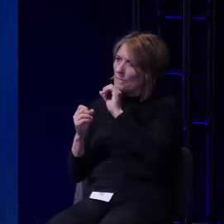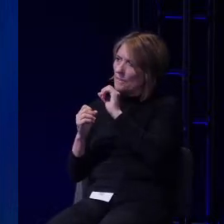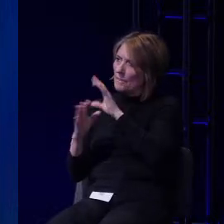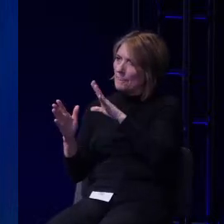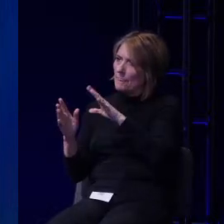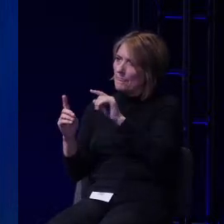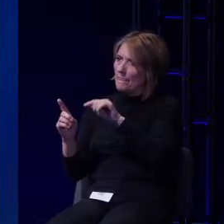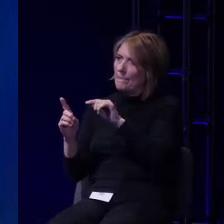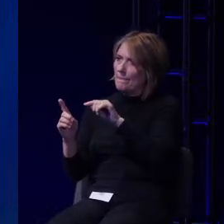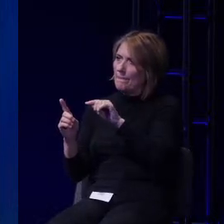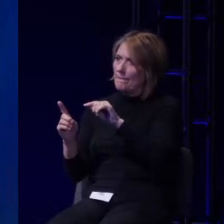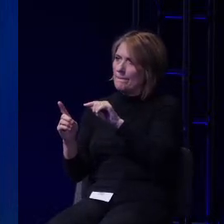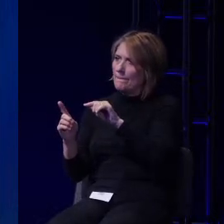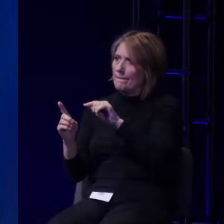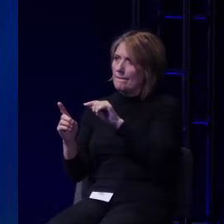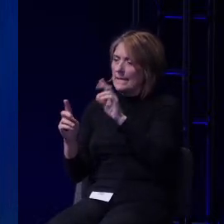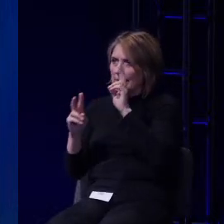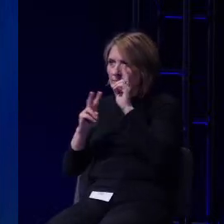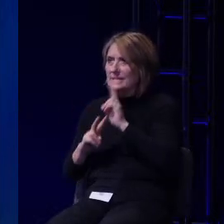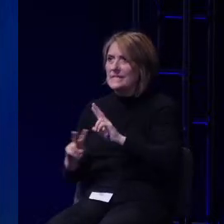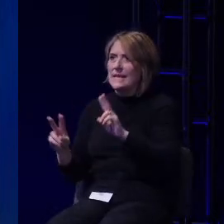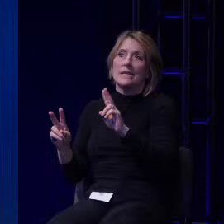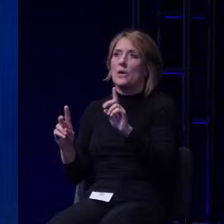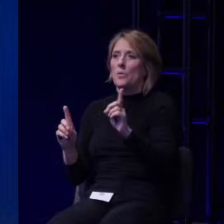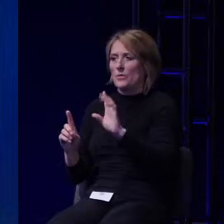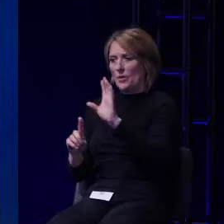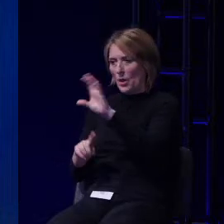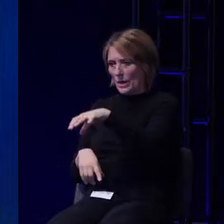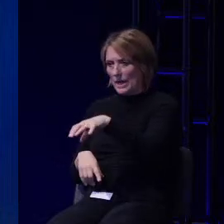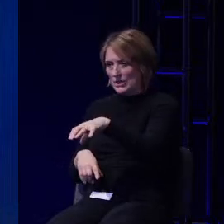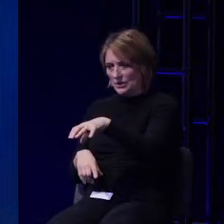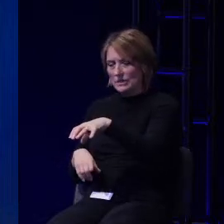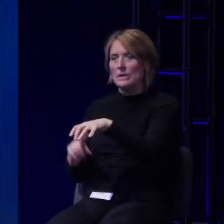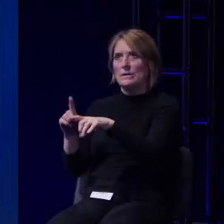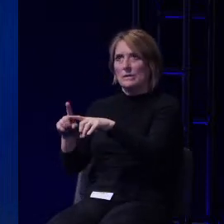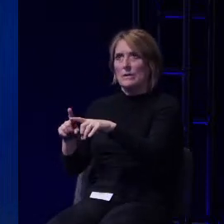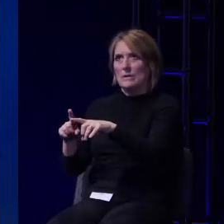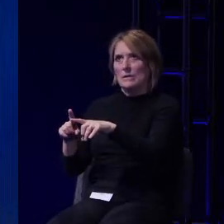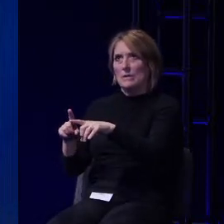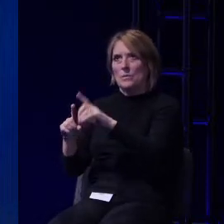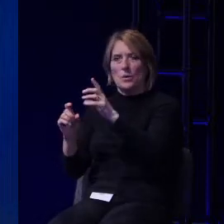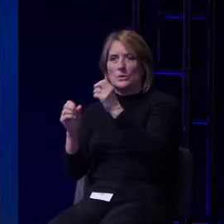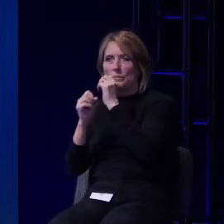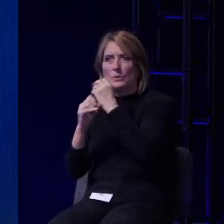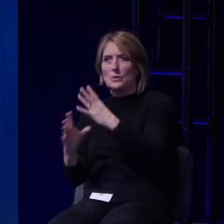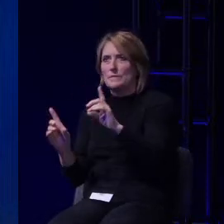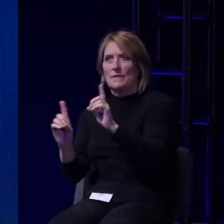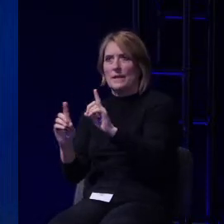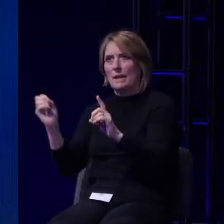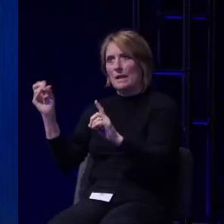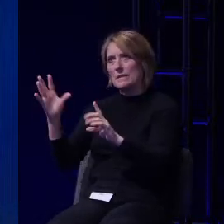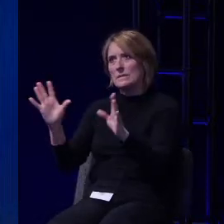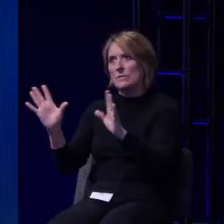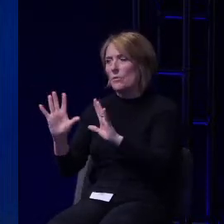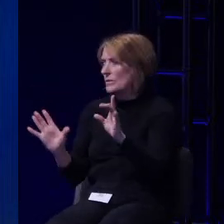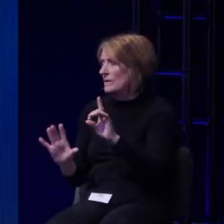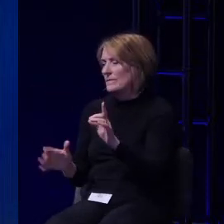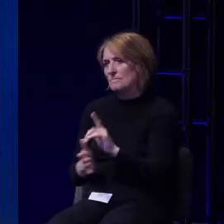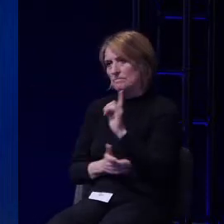of that, of seeing what the location was, what was going to be beautiful there, and using that